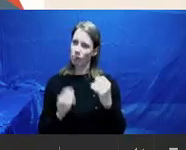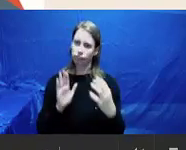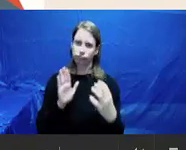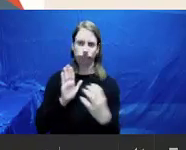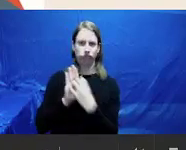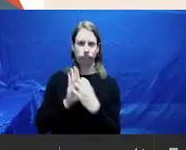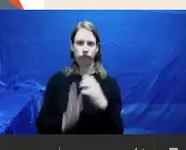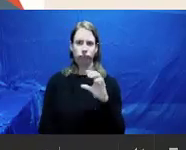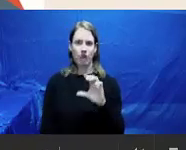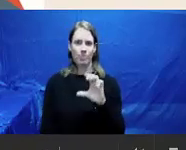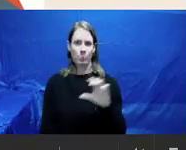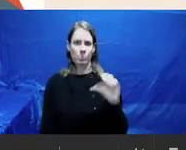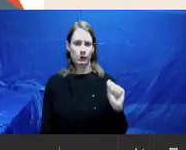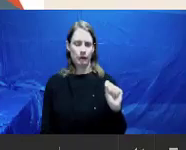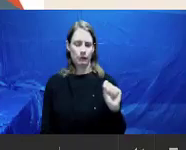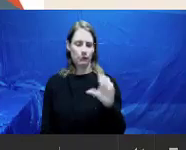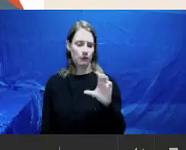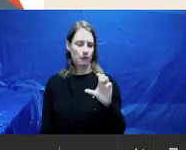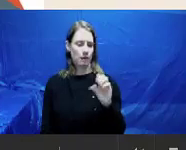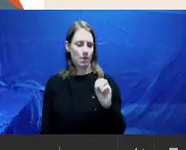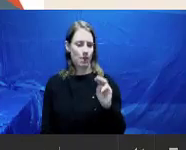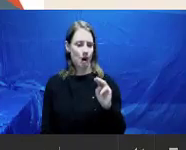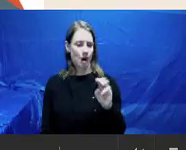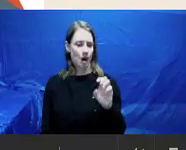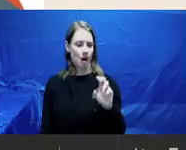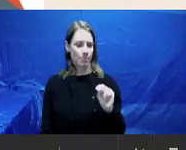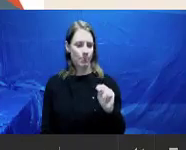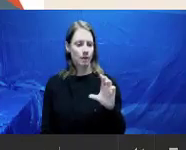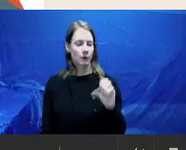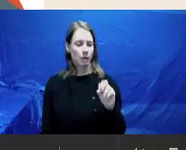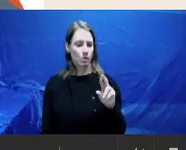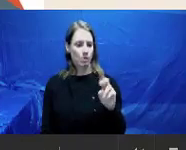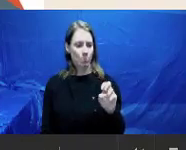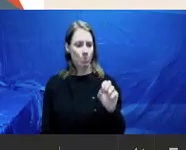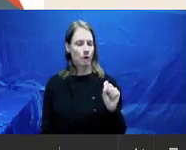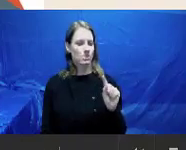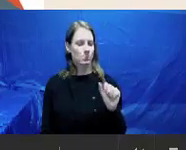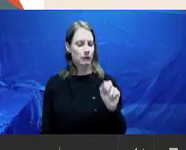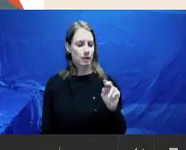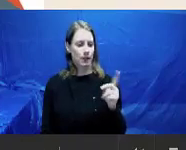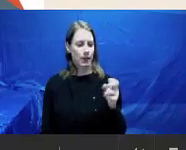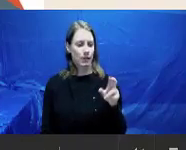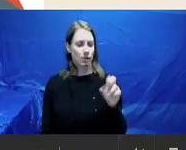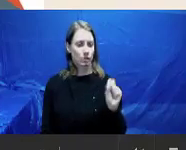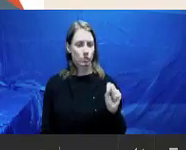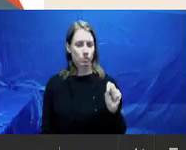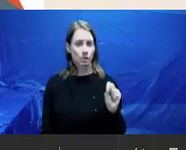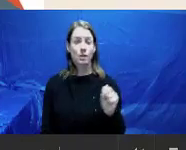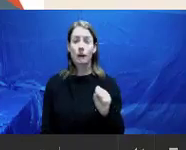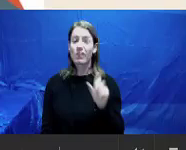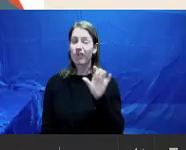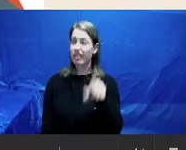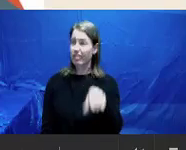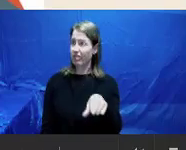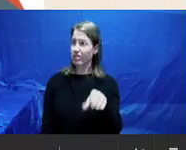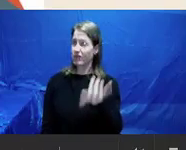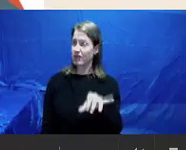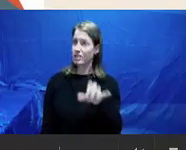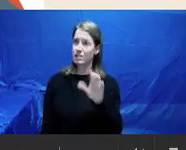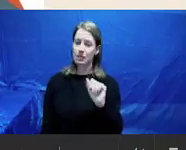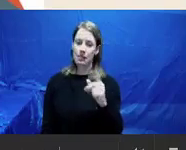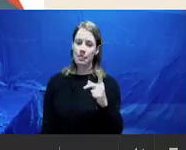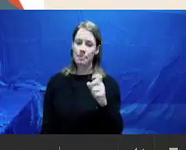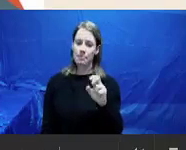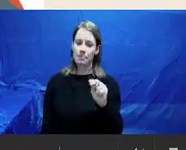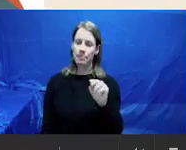Appendix A, you'll find that there's this great triangle graphic, and it divides text complexity up into